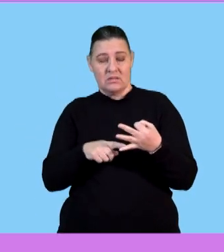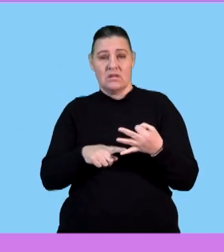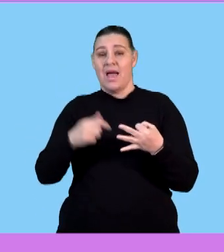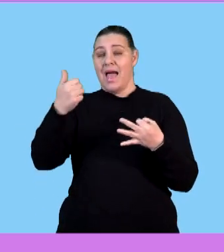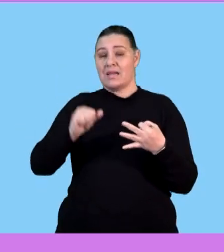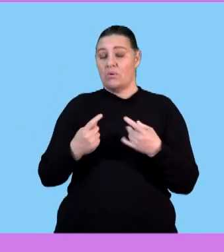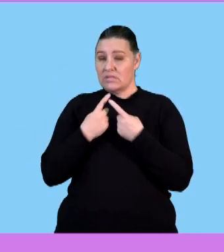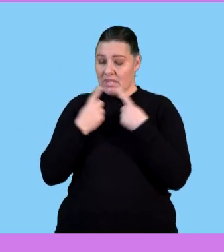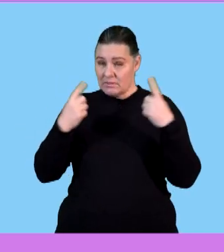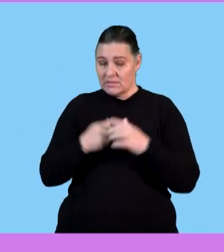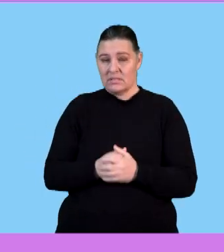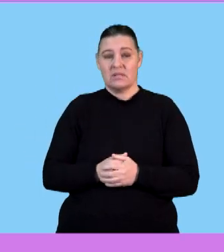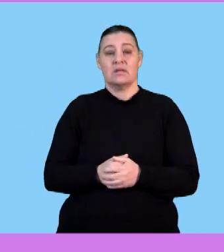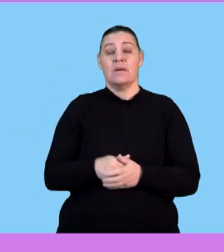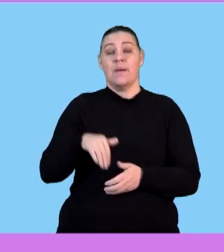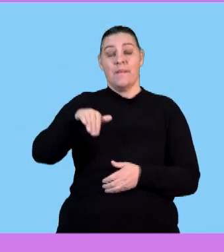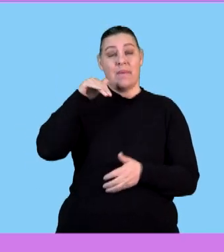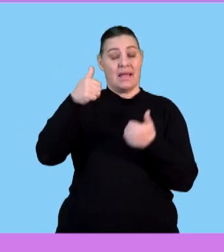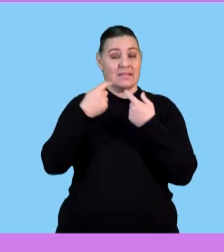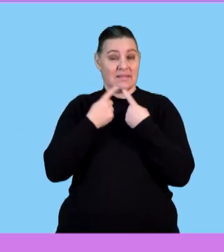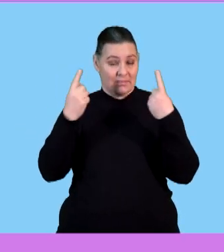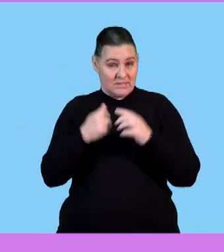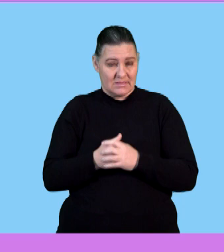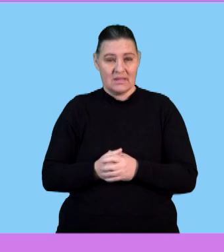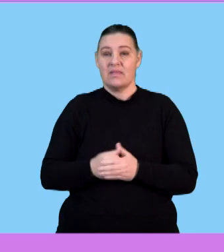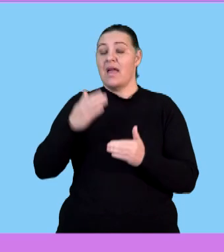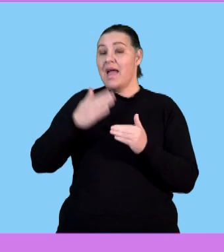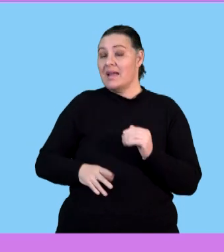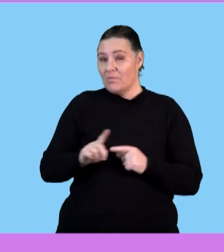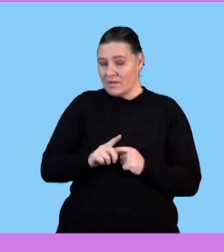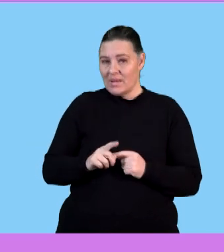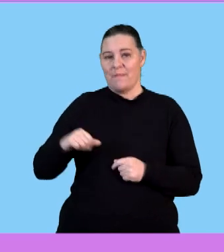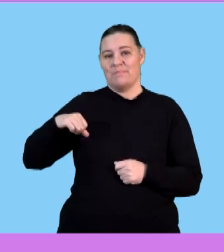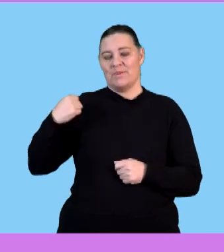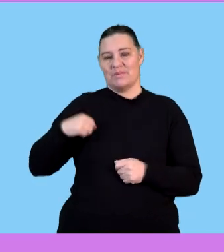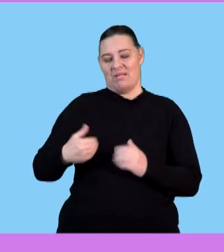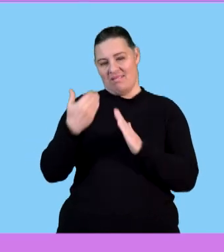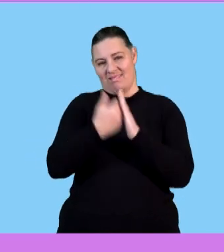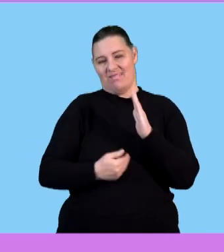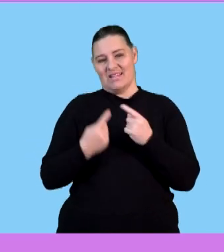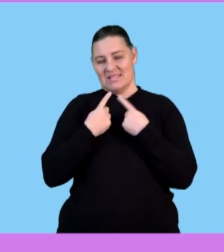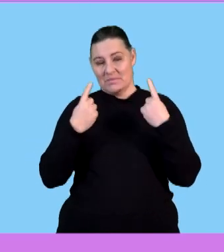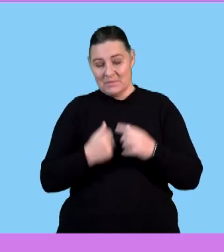account statements, banking statements, then we'll end off with municipal statements.